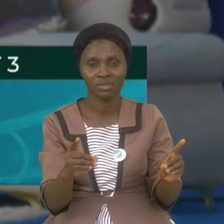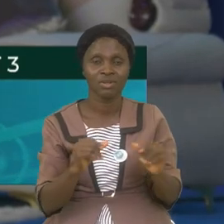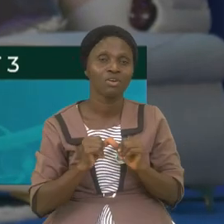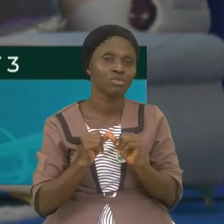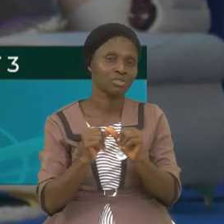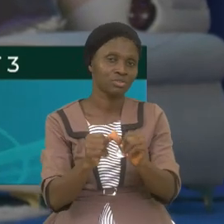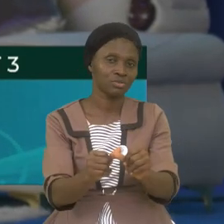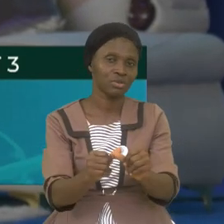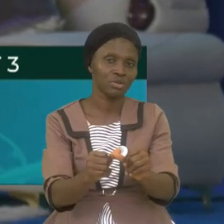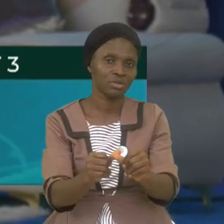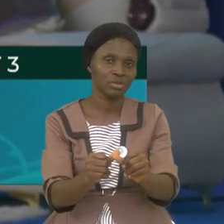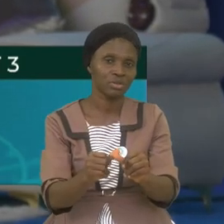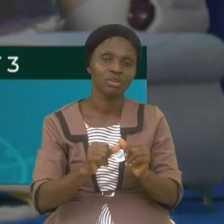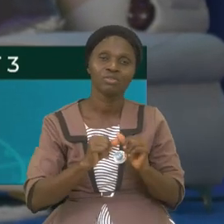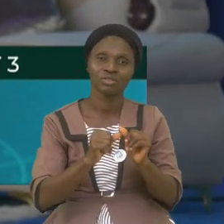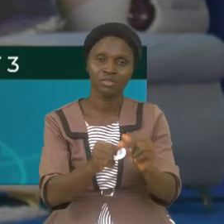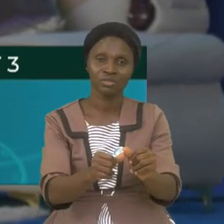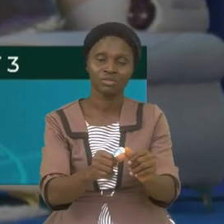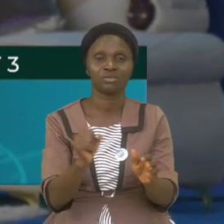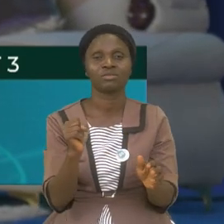continual, continuous,